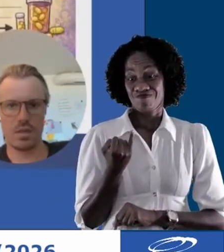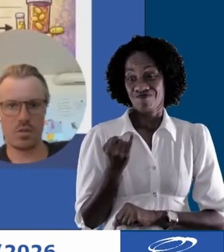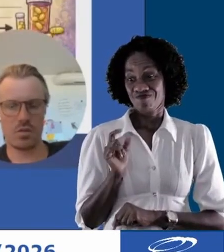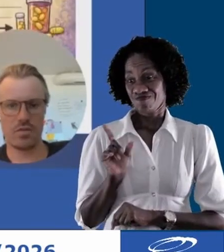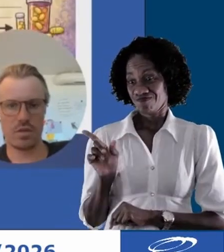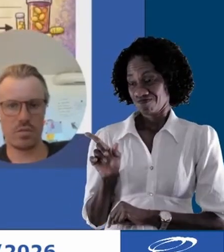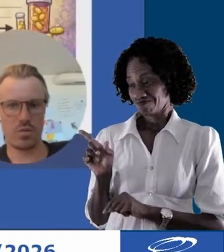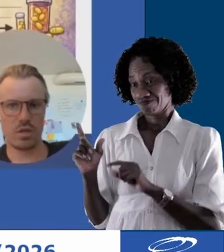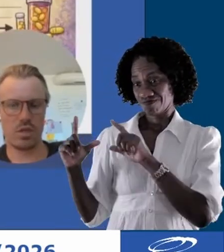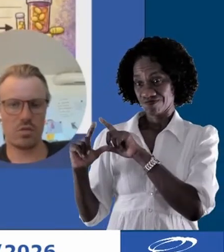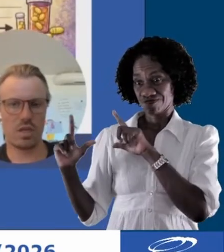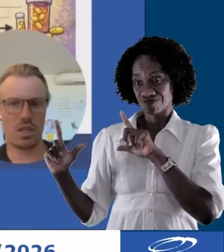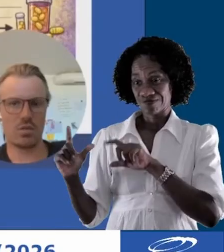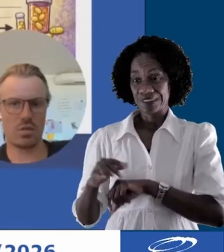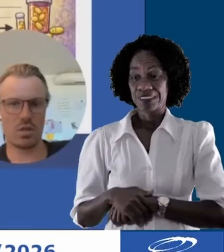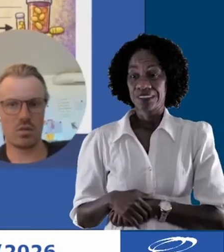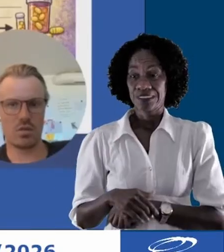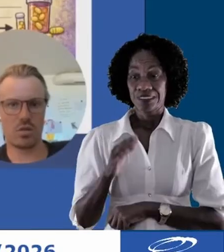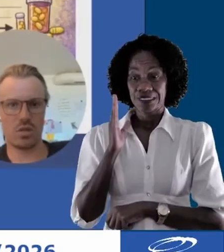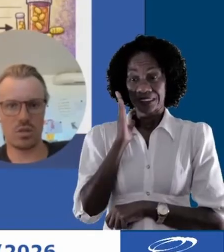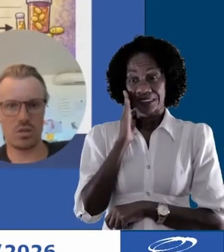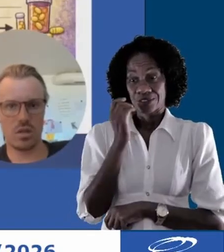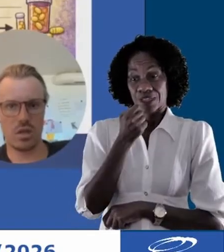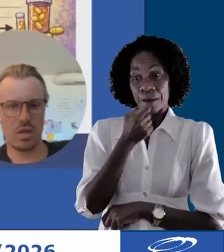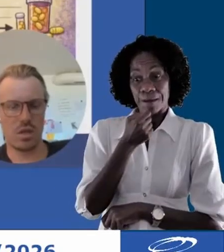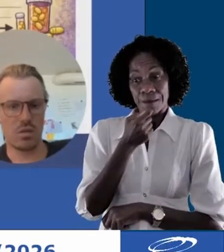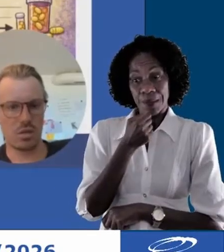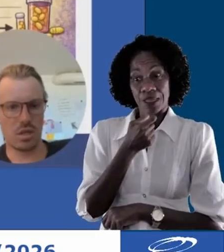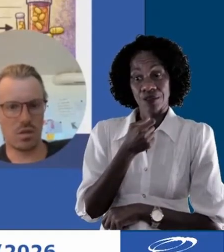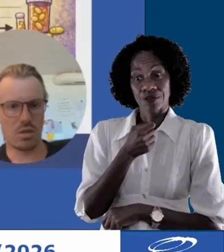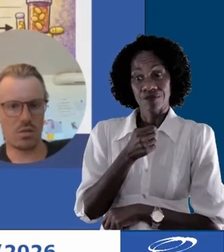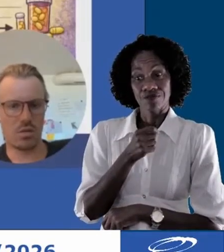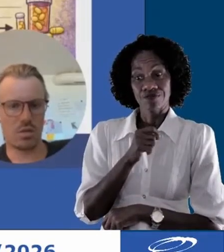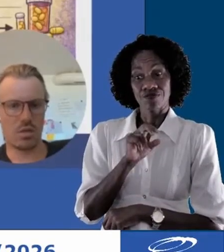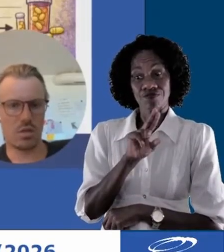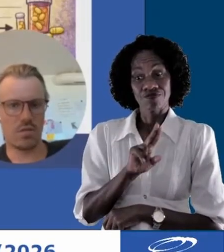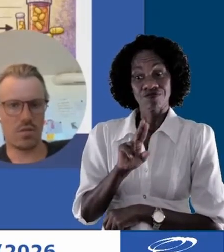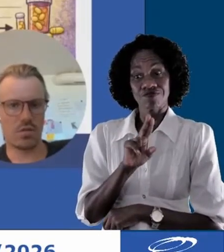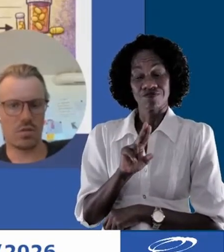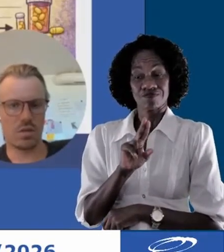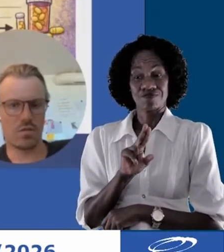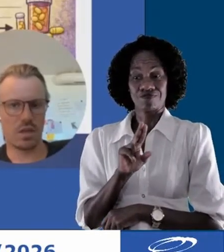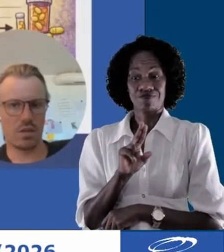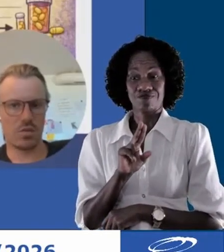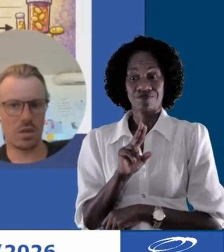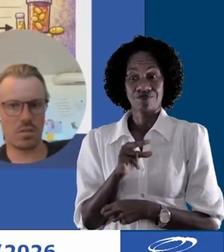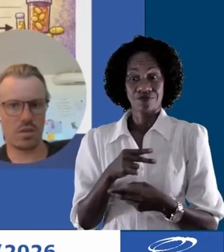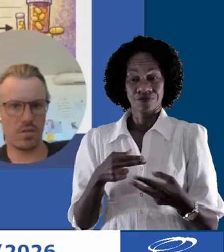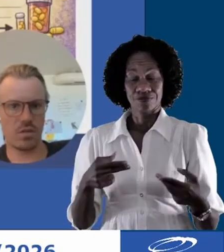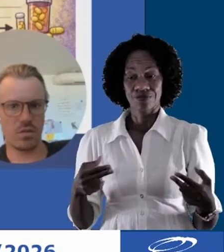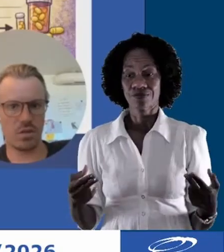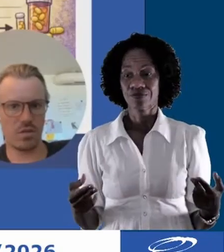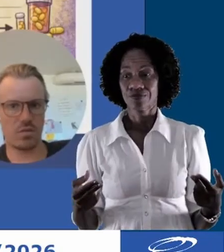There's also a difference between intra and extracellular concentrations. Intracellular concentrations are difficult to quantify, so it can